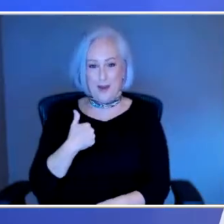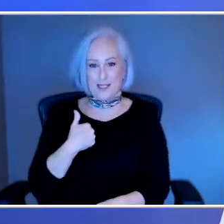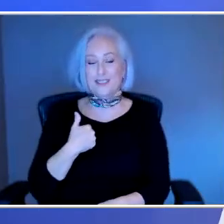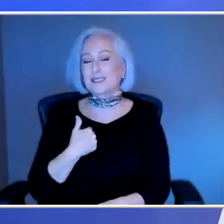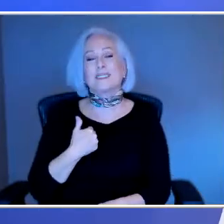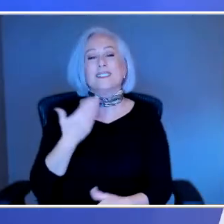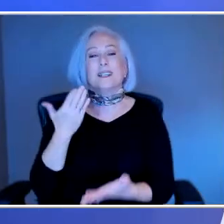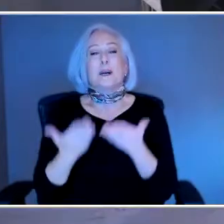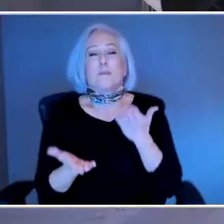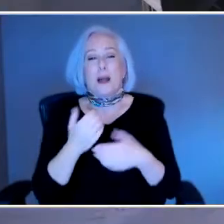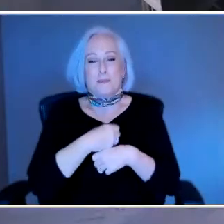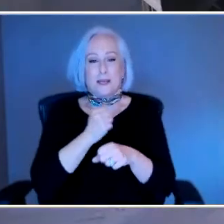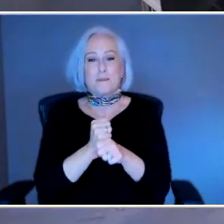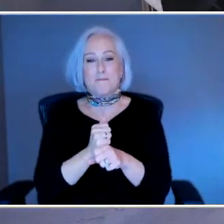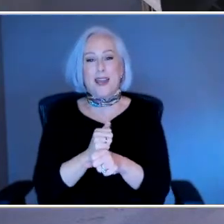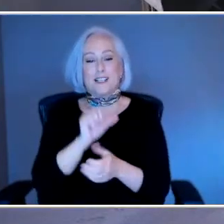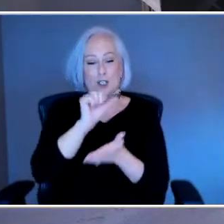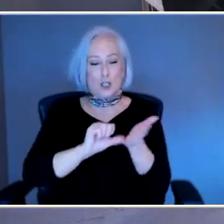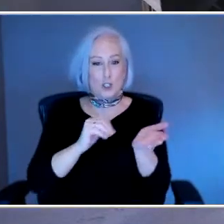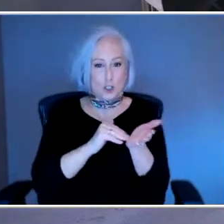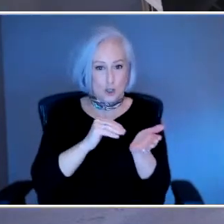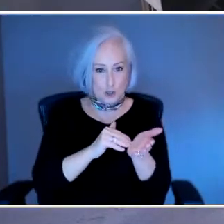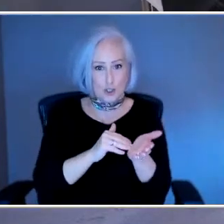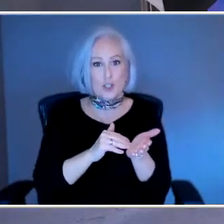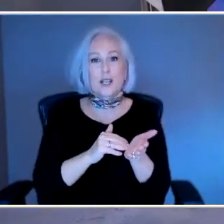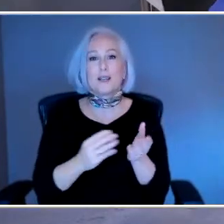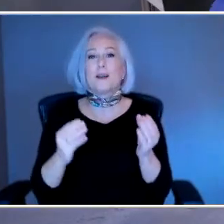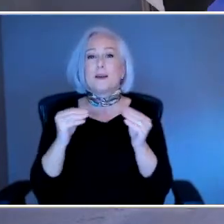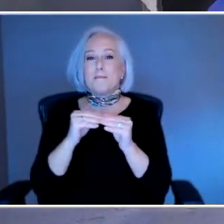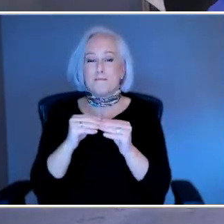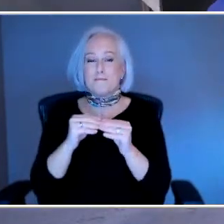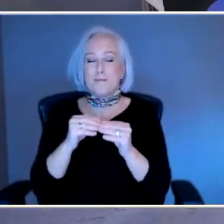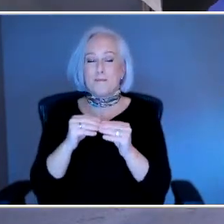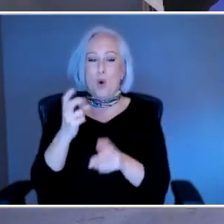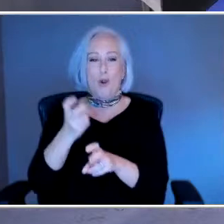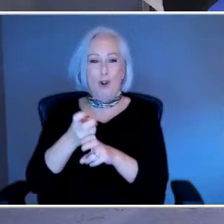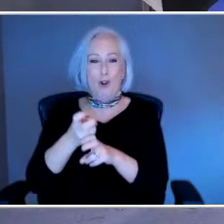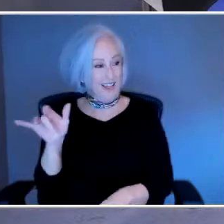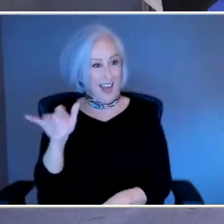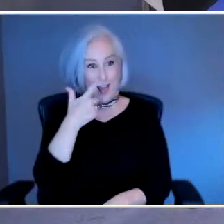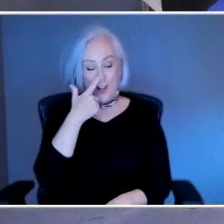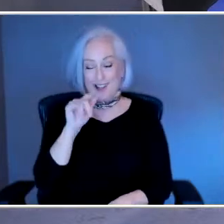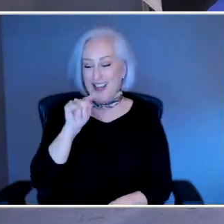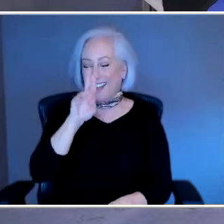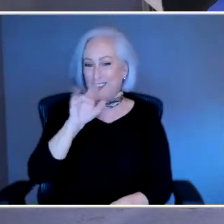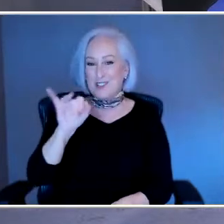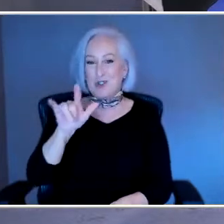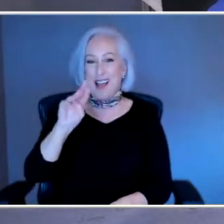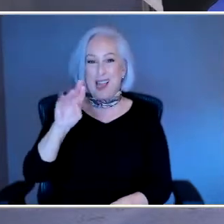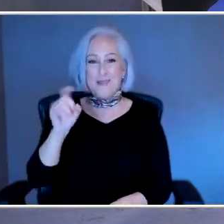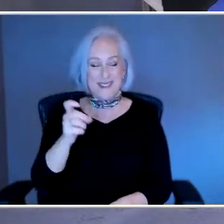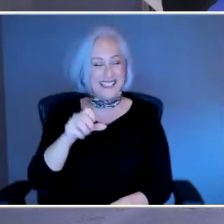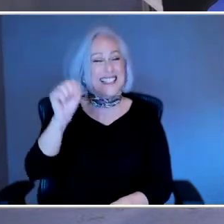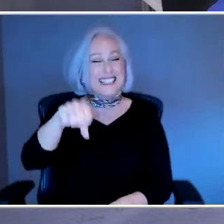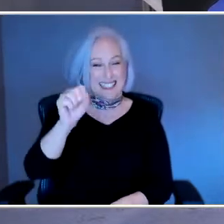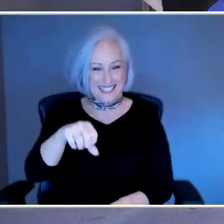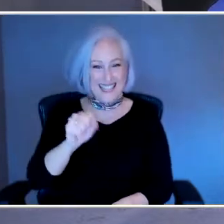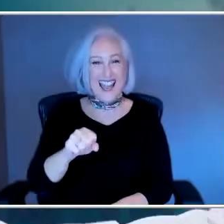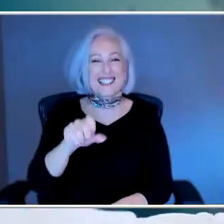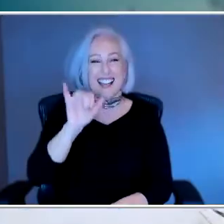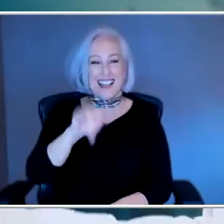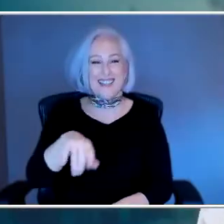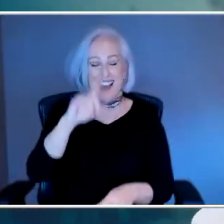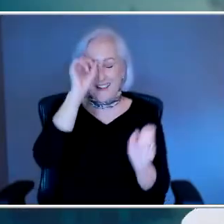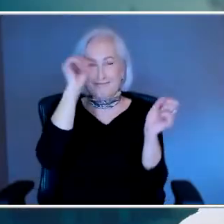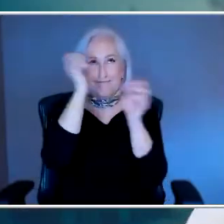way harder, though. Is that like the trail mix you're talking about? Absolutely. That is the Thank trail you for mix. the analogies help. Yes, and the key here is